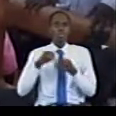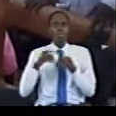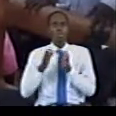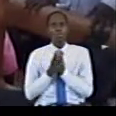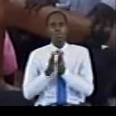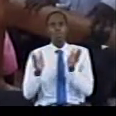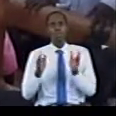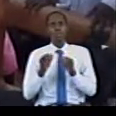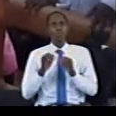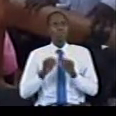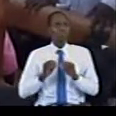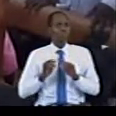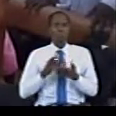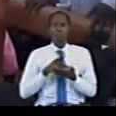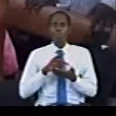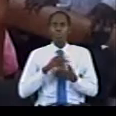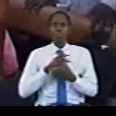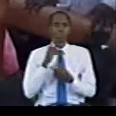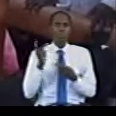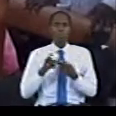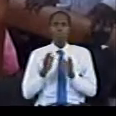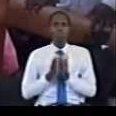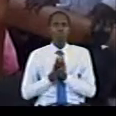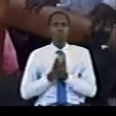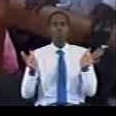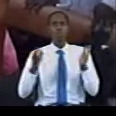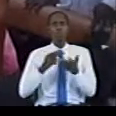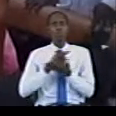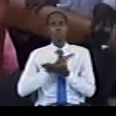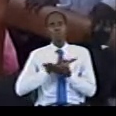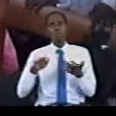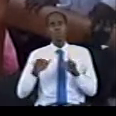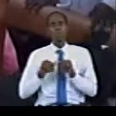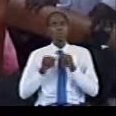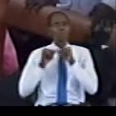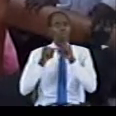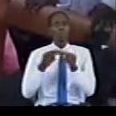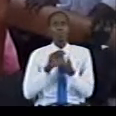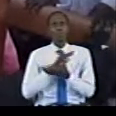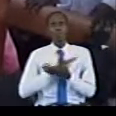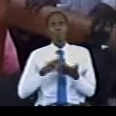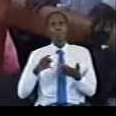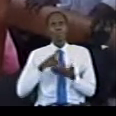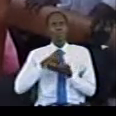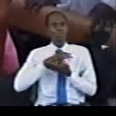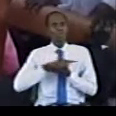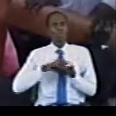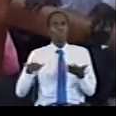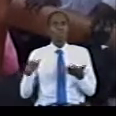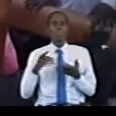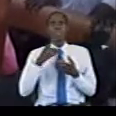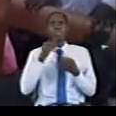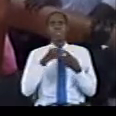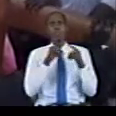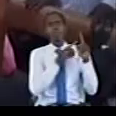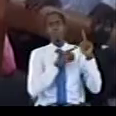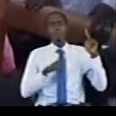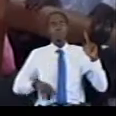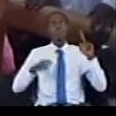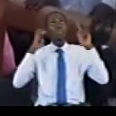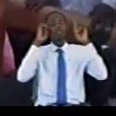transparently holy, continually holy, purified. Tell the Lord, he will do